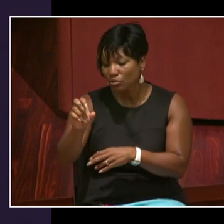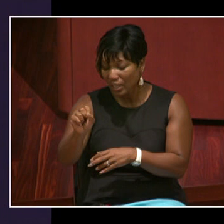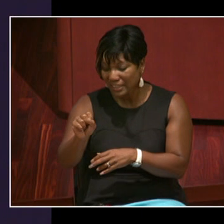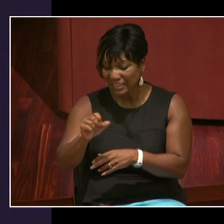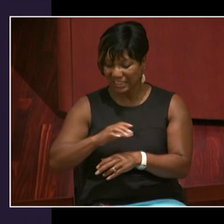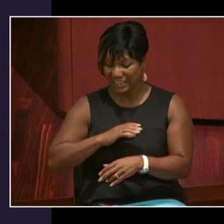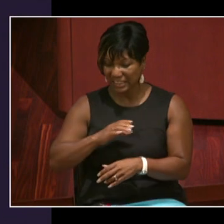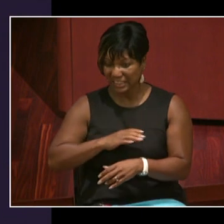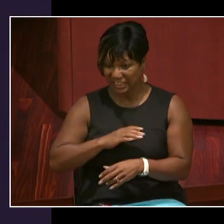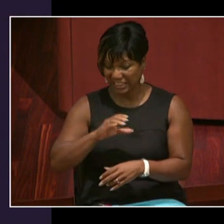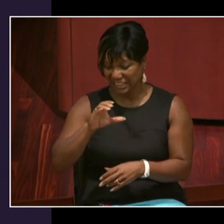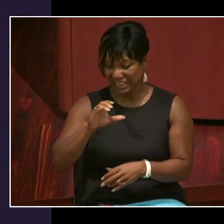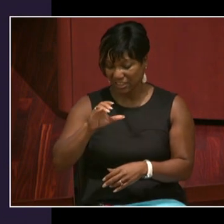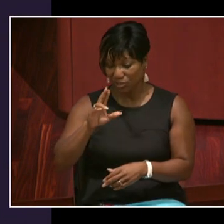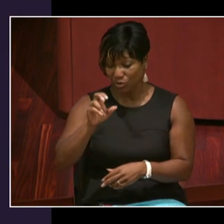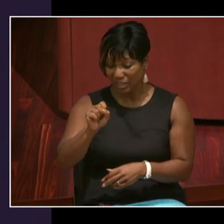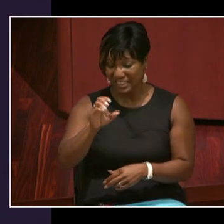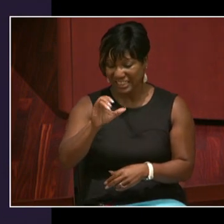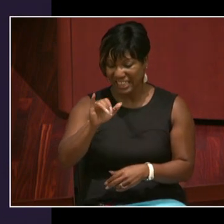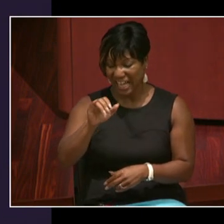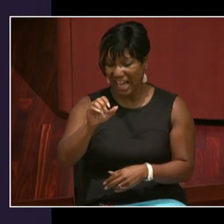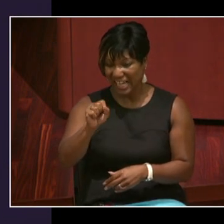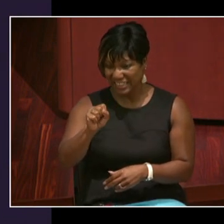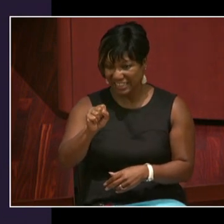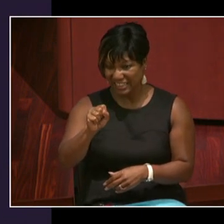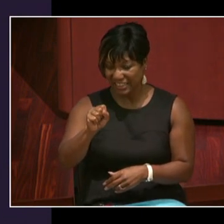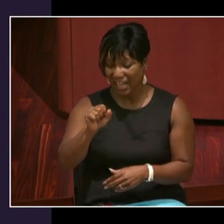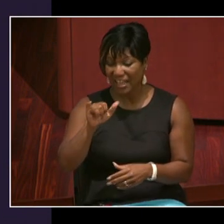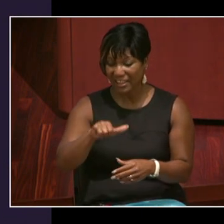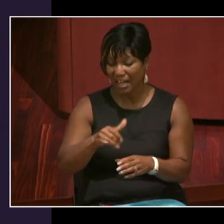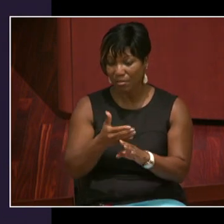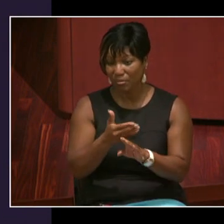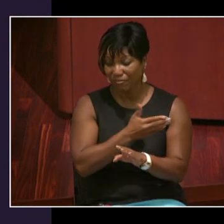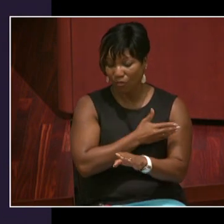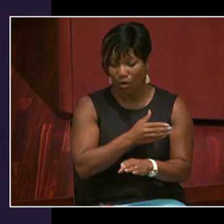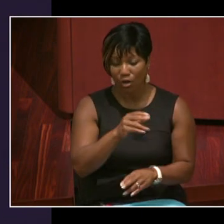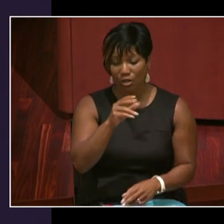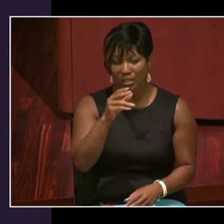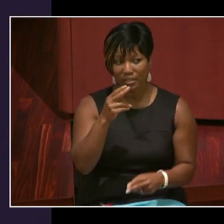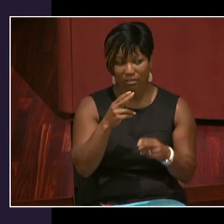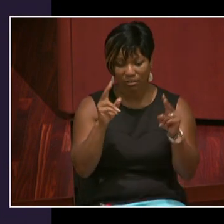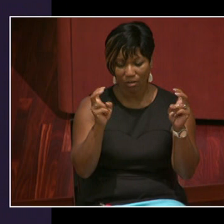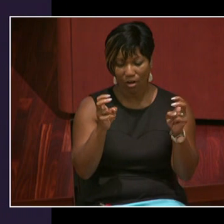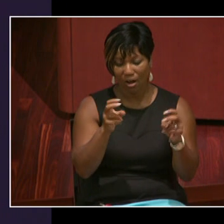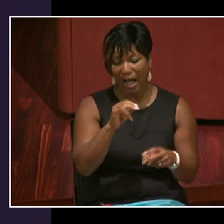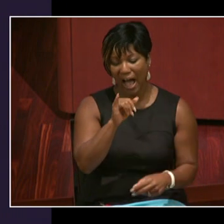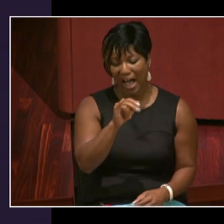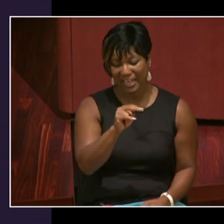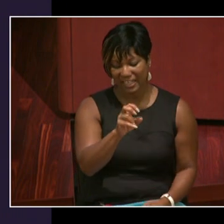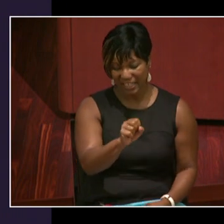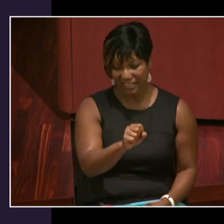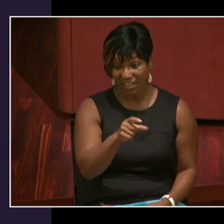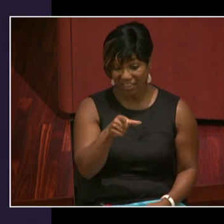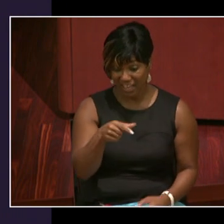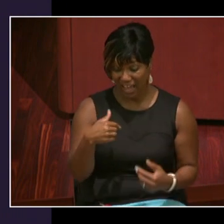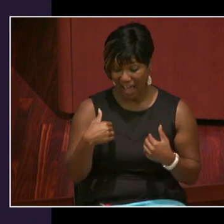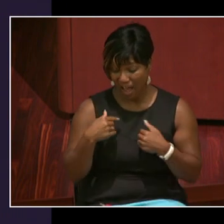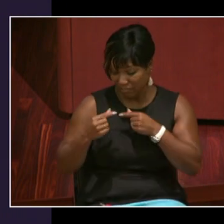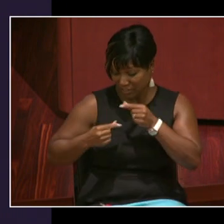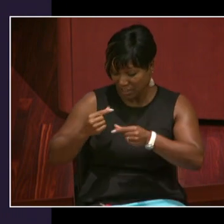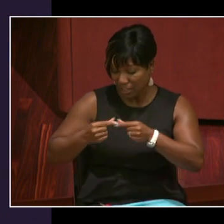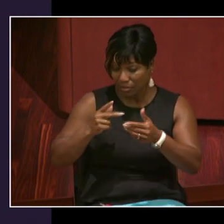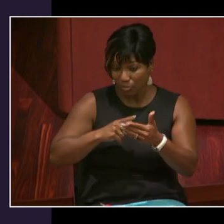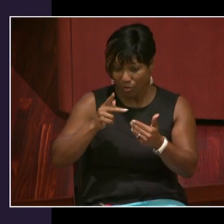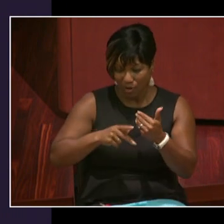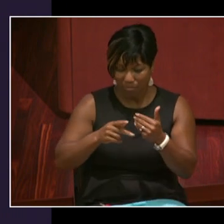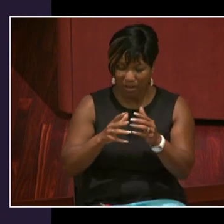Service, USCIS, which is what used to be INS, and they have a genealogy program that maintains a variety